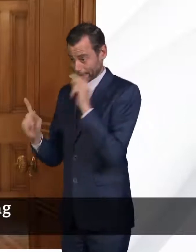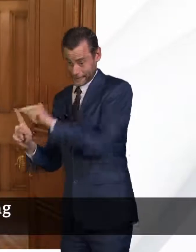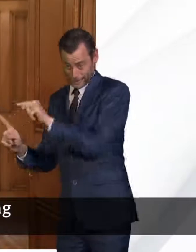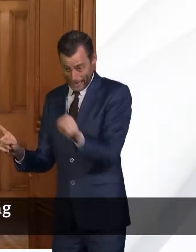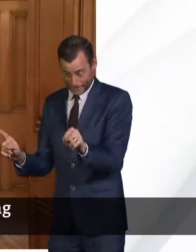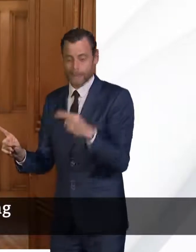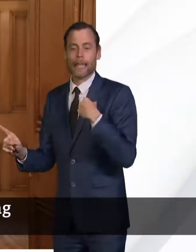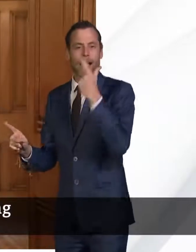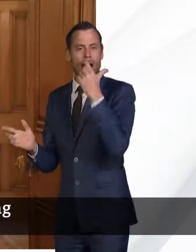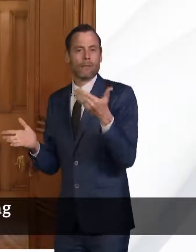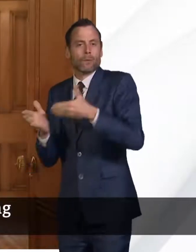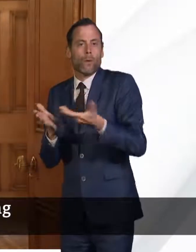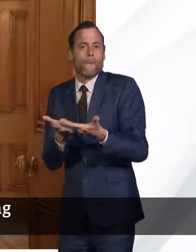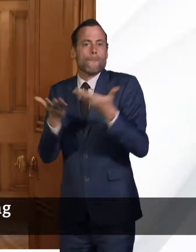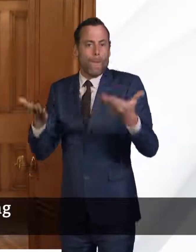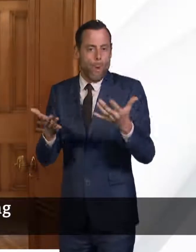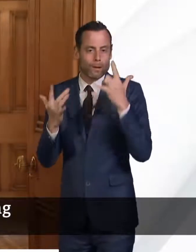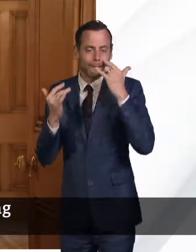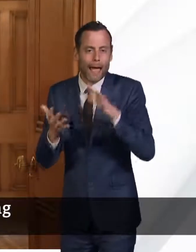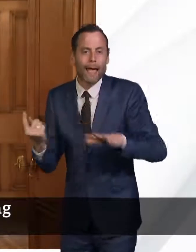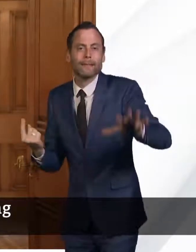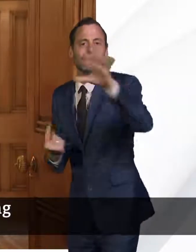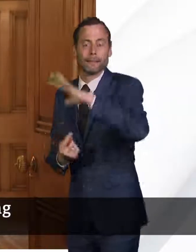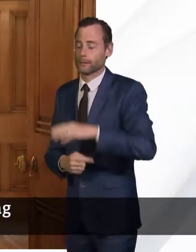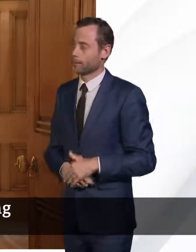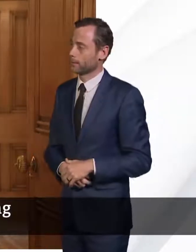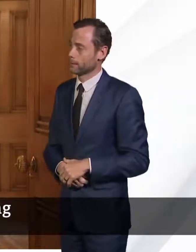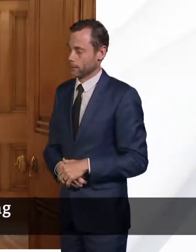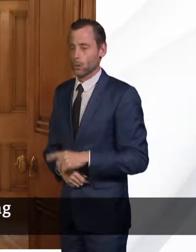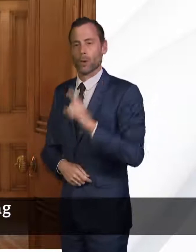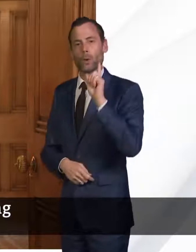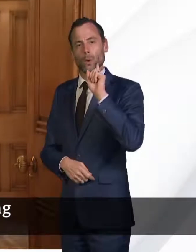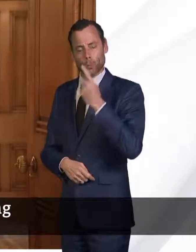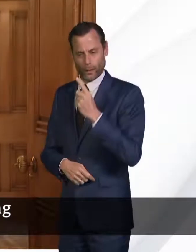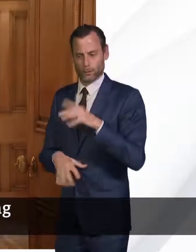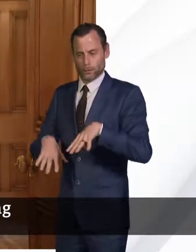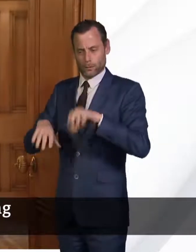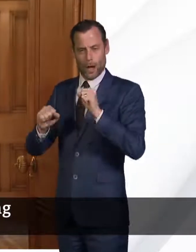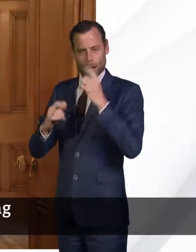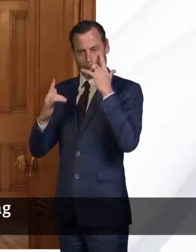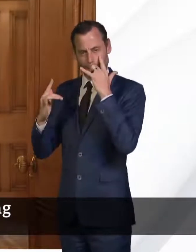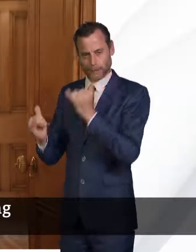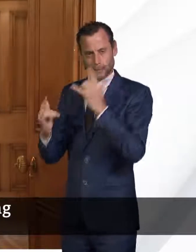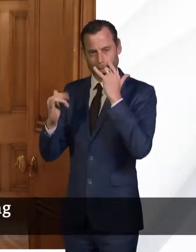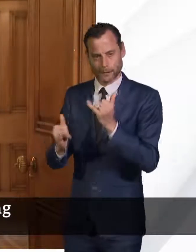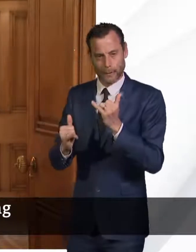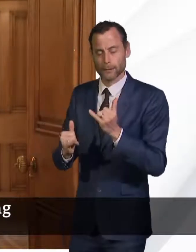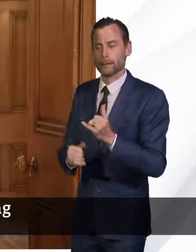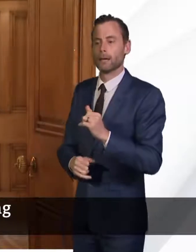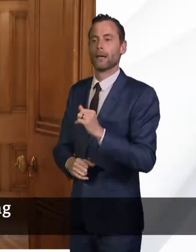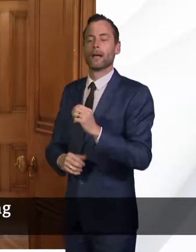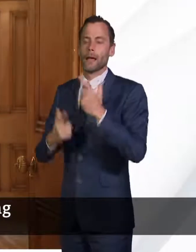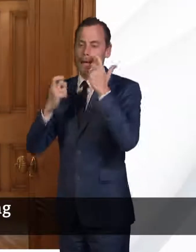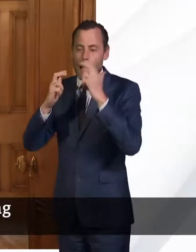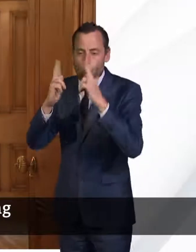on successful pilots, we'll be rolling out testing of asymptomatic residents and staff in care homes